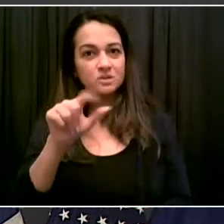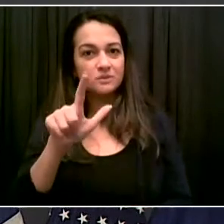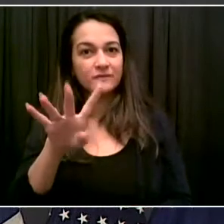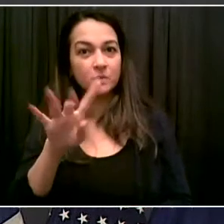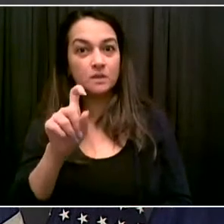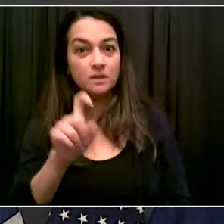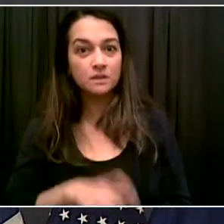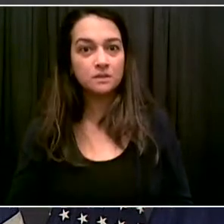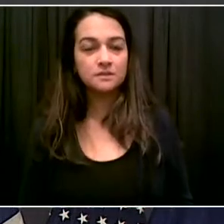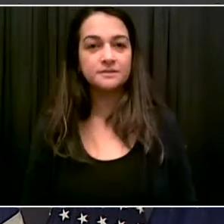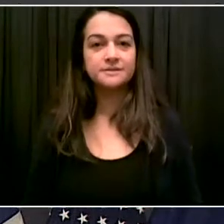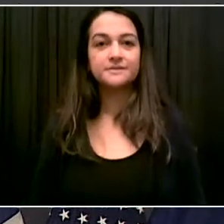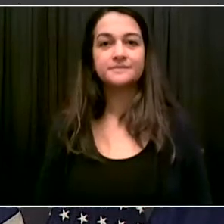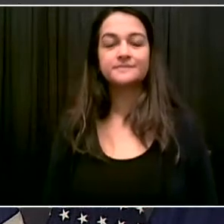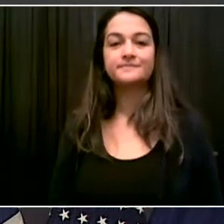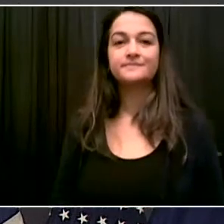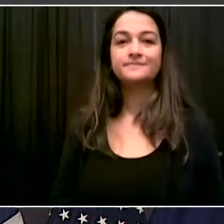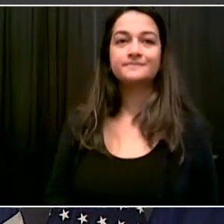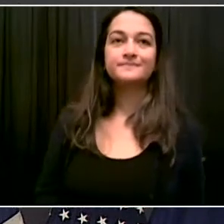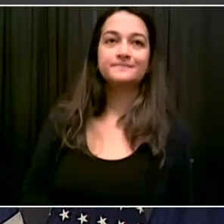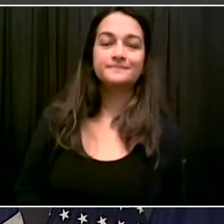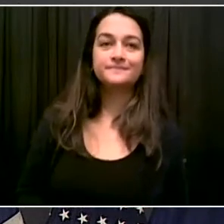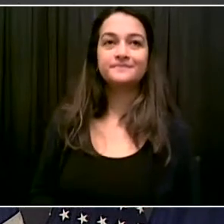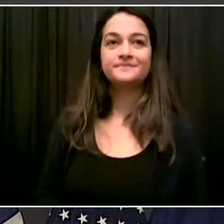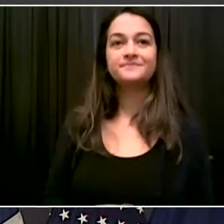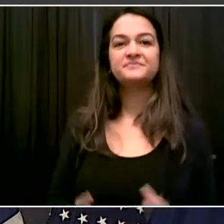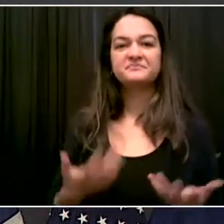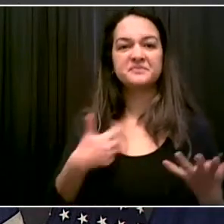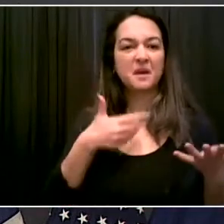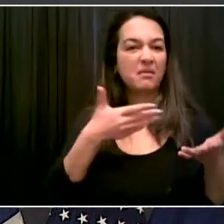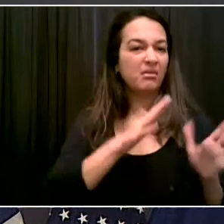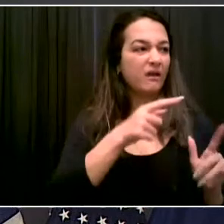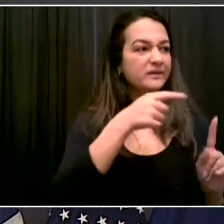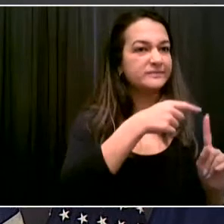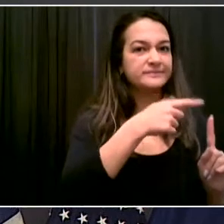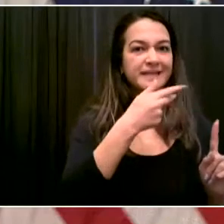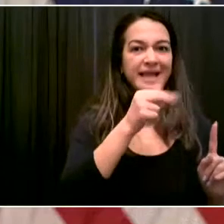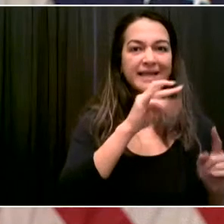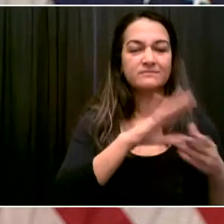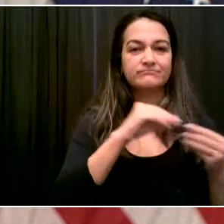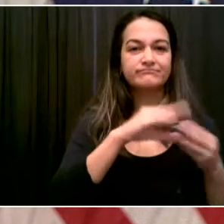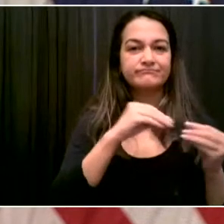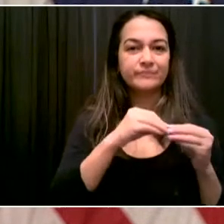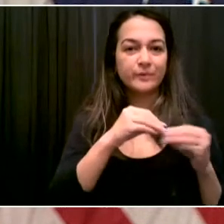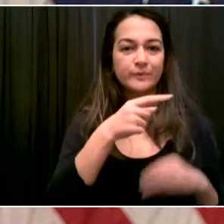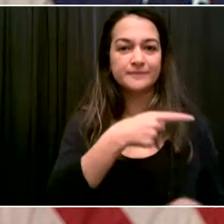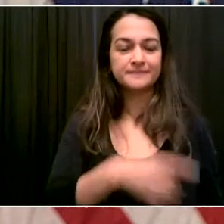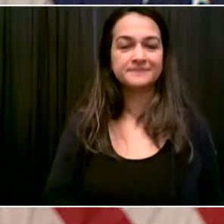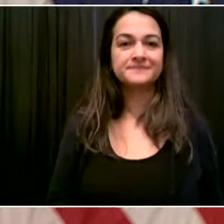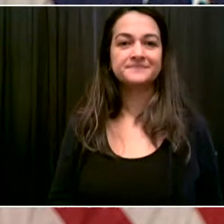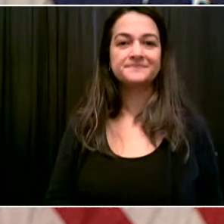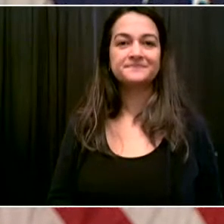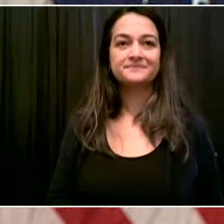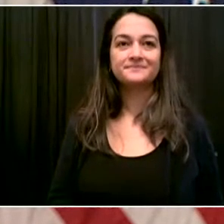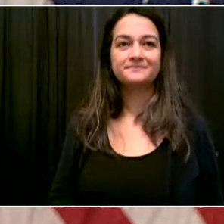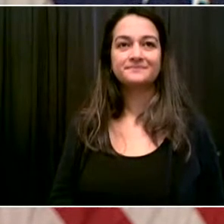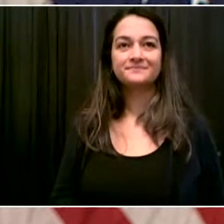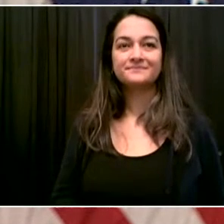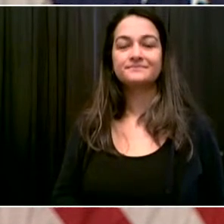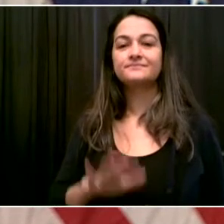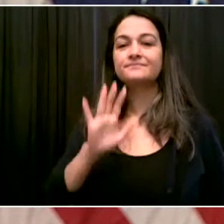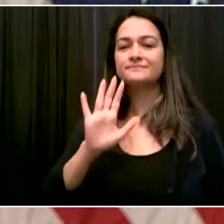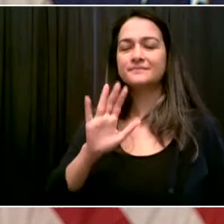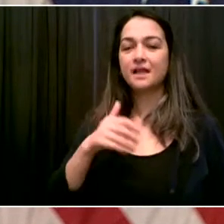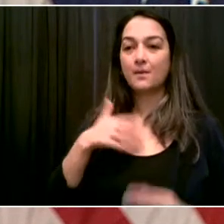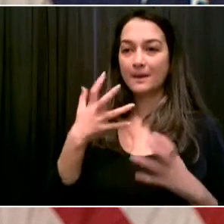than what was originally projected. Go ahead. Yeah, I apologize if we haven't made this clear enough. Those items, those areas you're referring